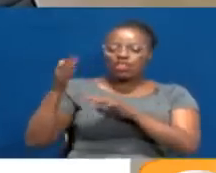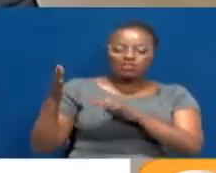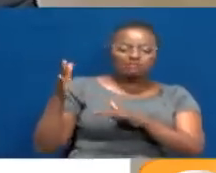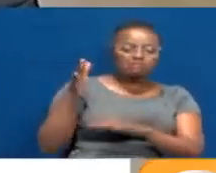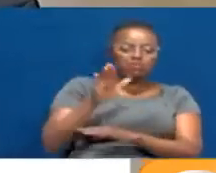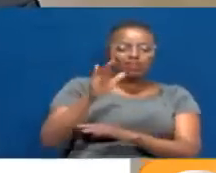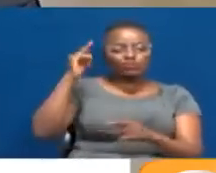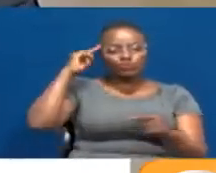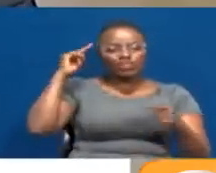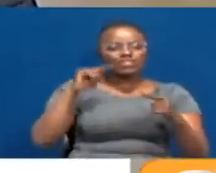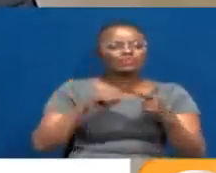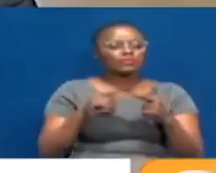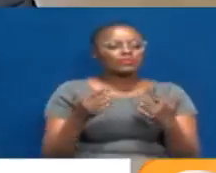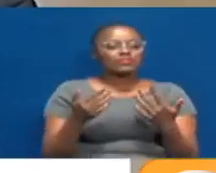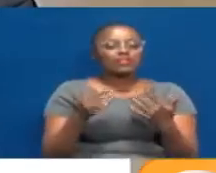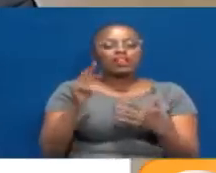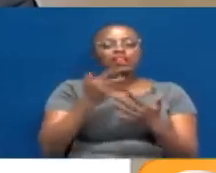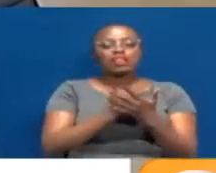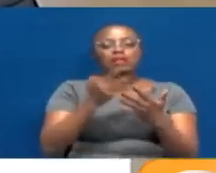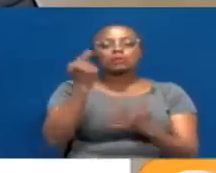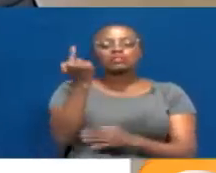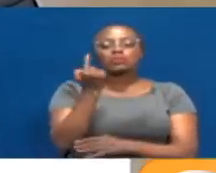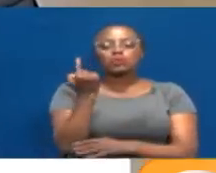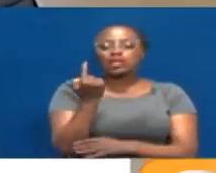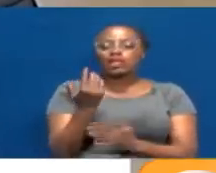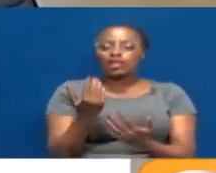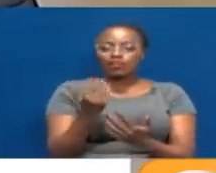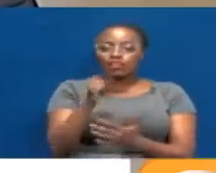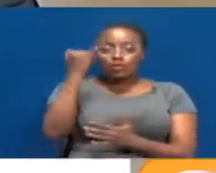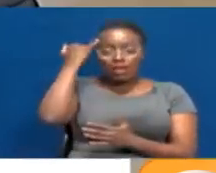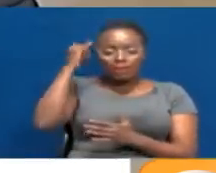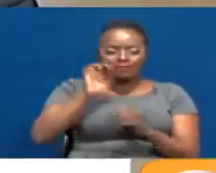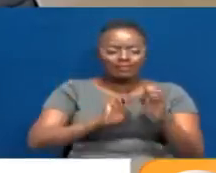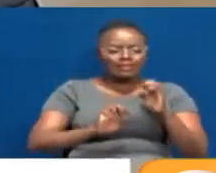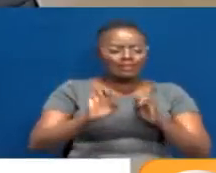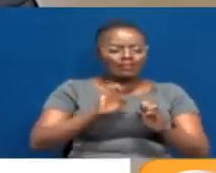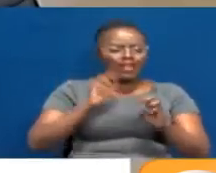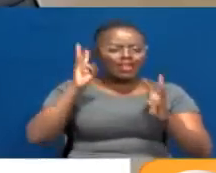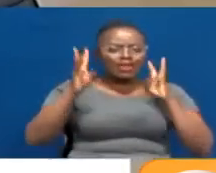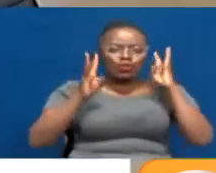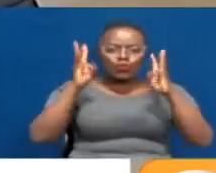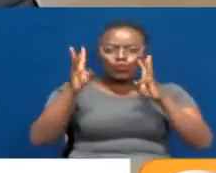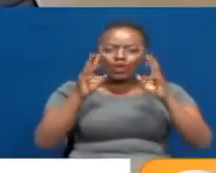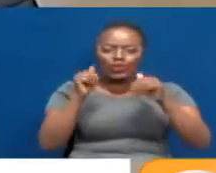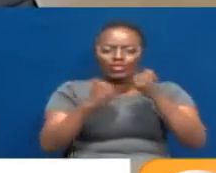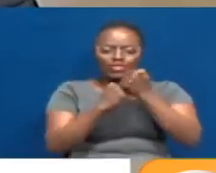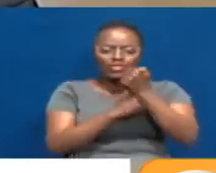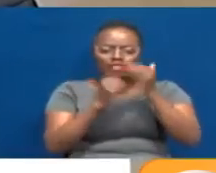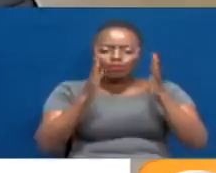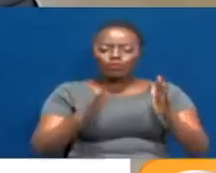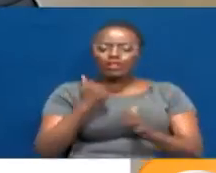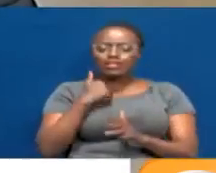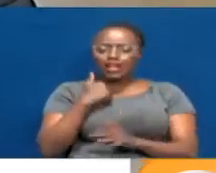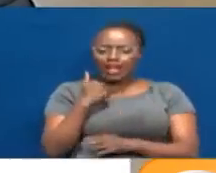rejoined Azimio la Umoja, just 3 weeks. You can imagine the emotional turmoil and anxiety his supporters have undergone